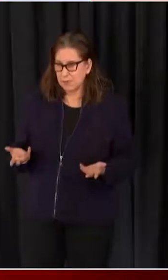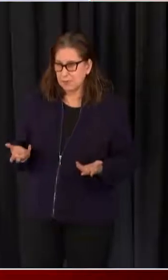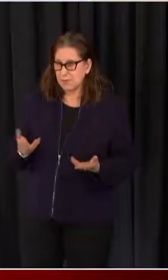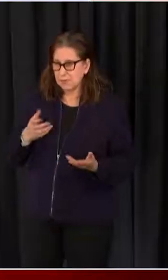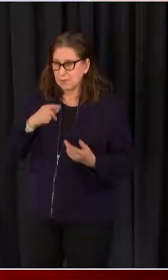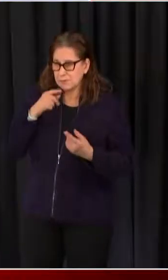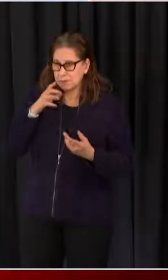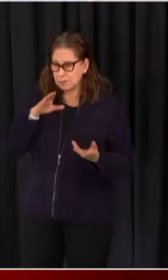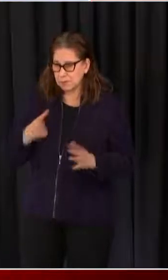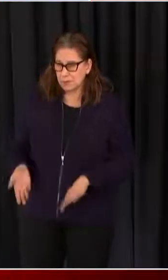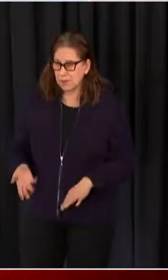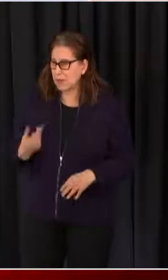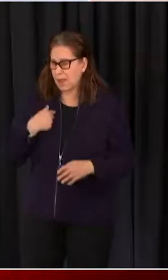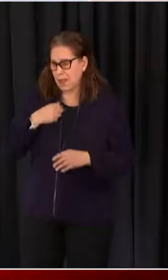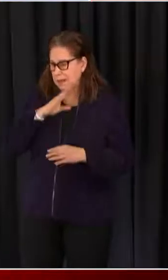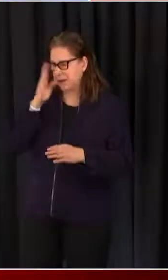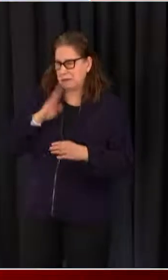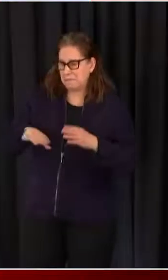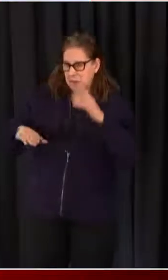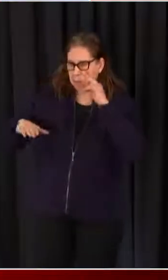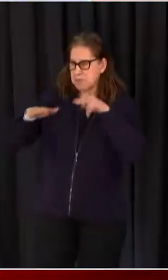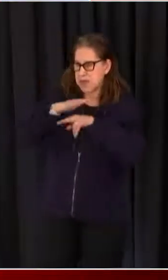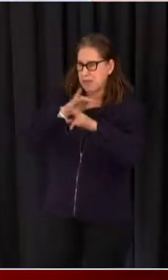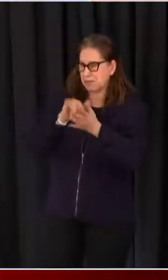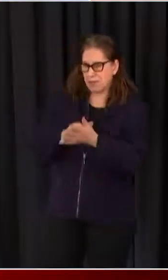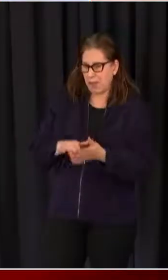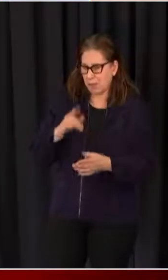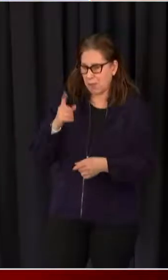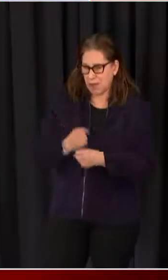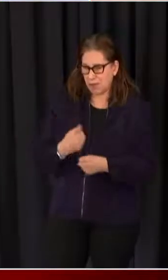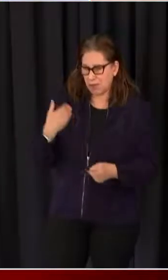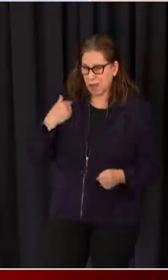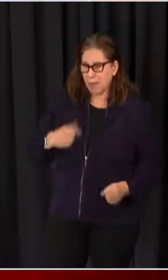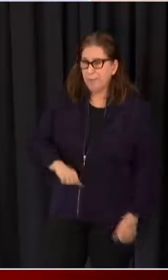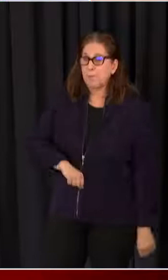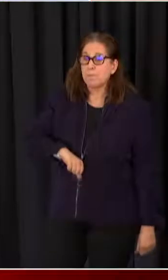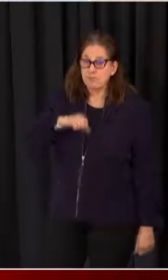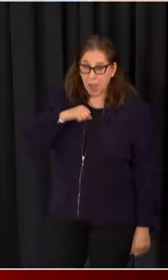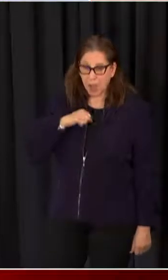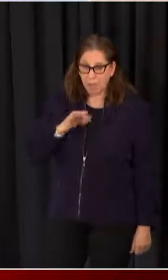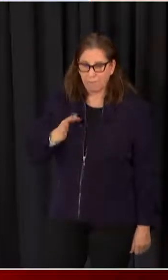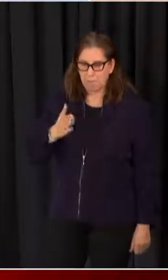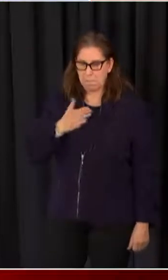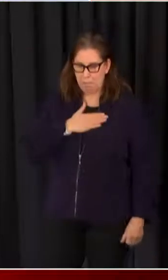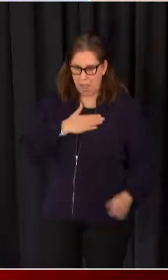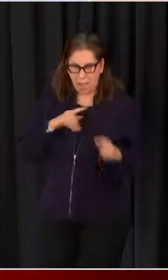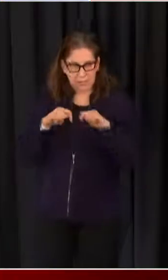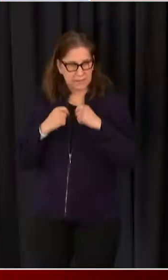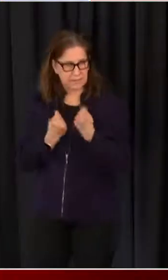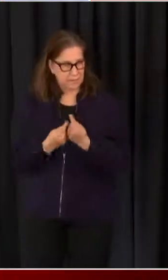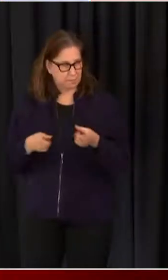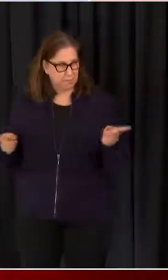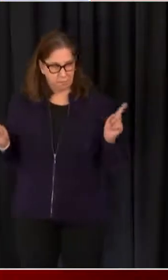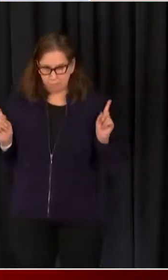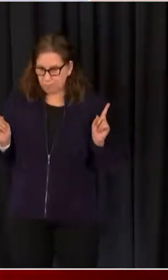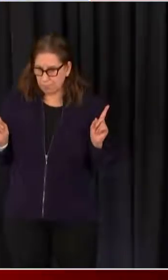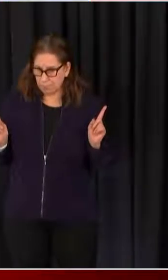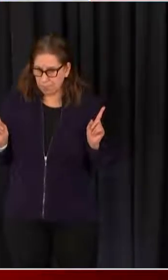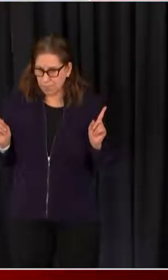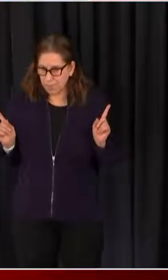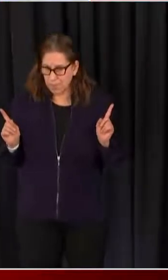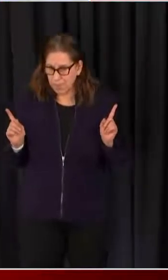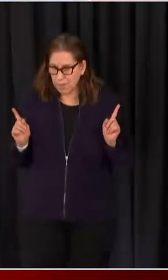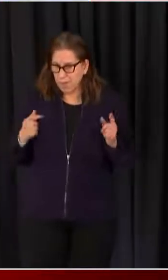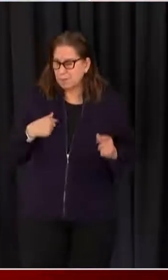of us expected it. I have to say how proud I am of my team. And how proud I am